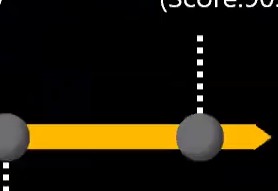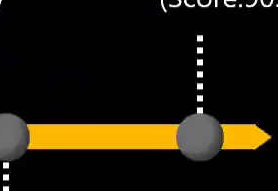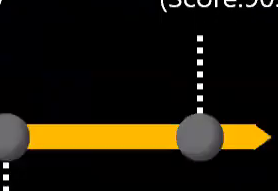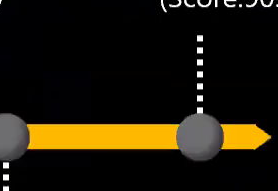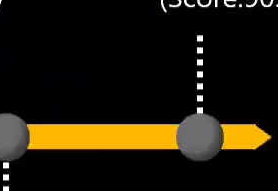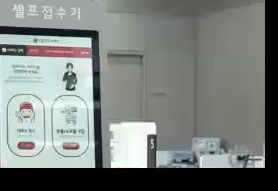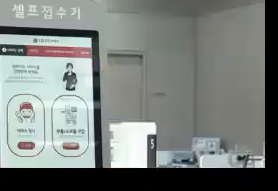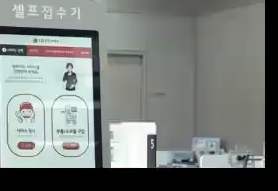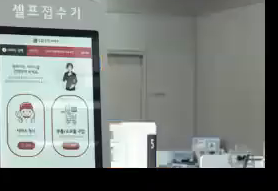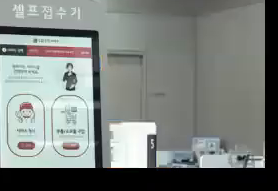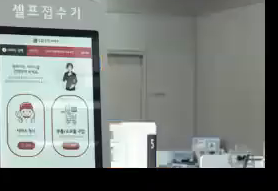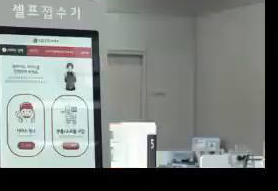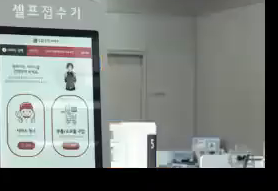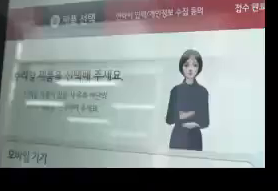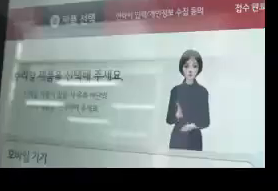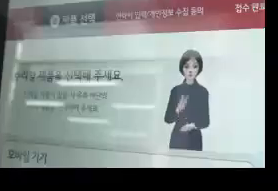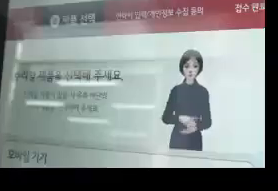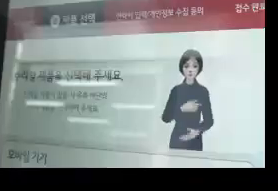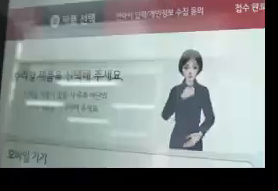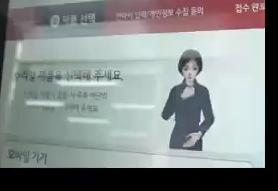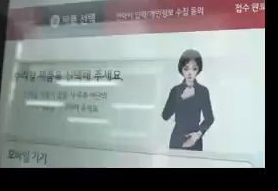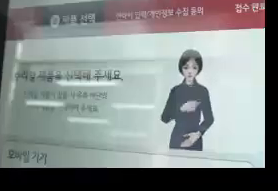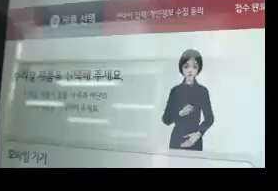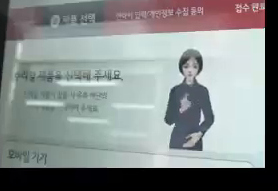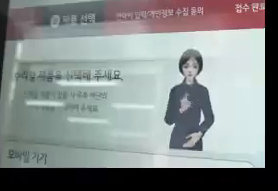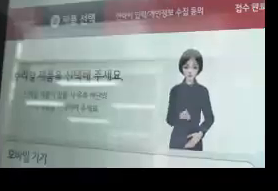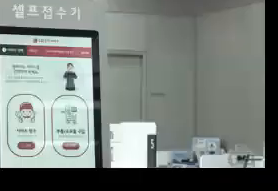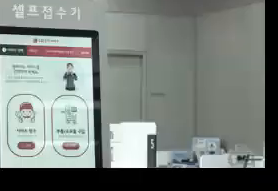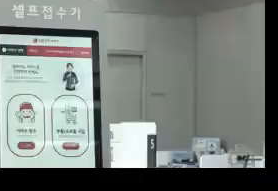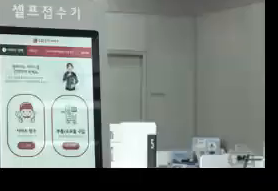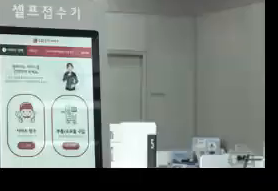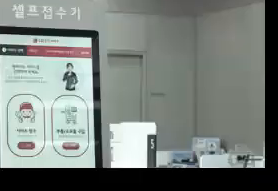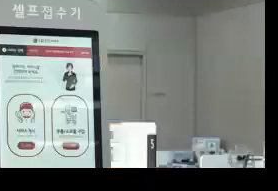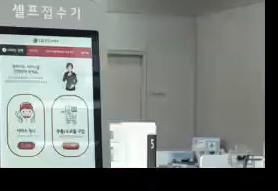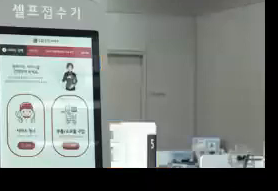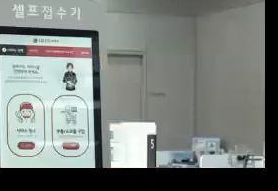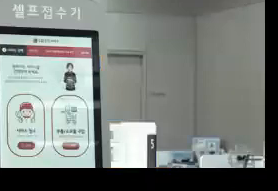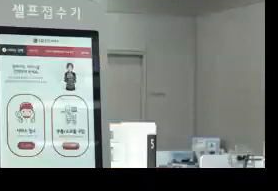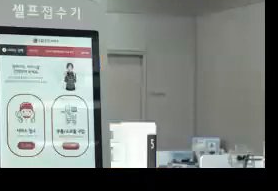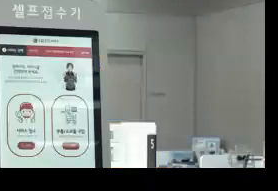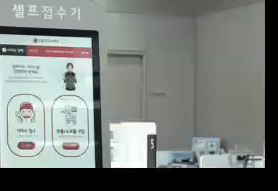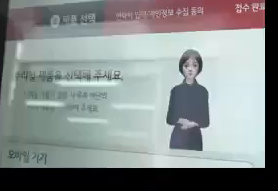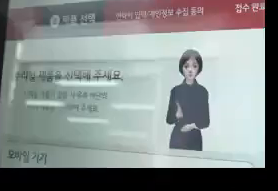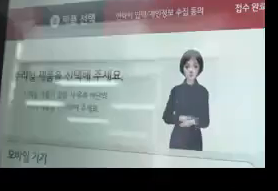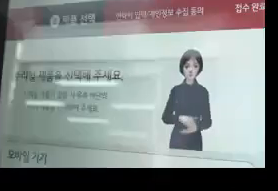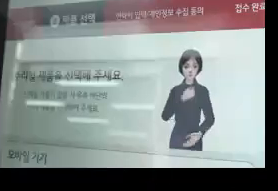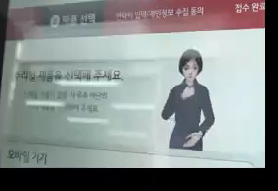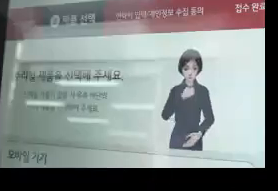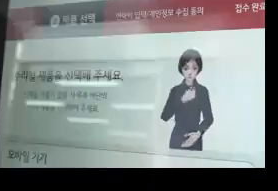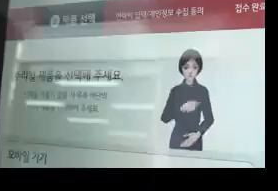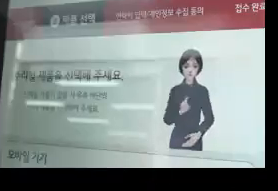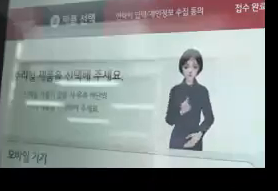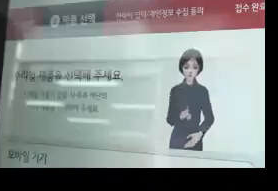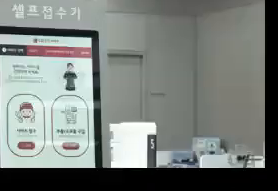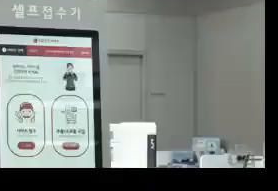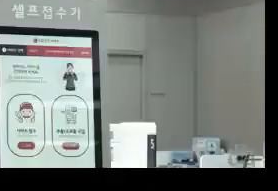EQ4 was established in November 2017. It has grown with a 47%